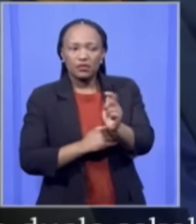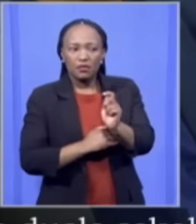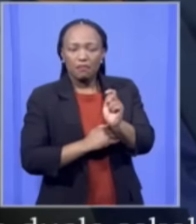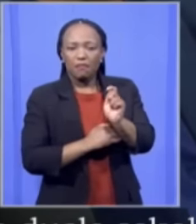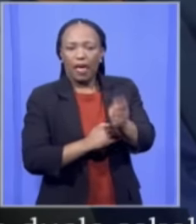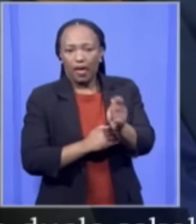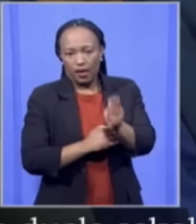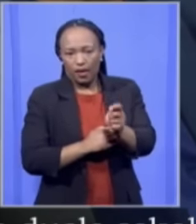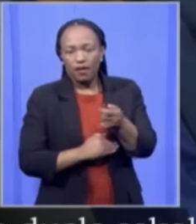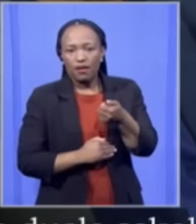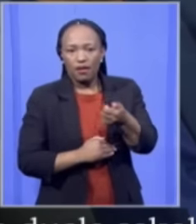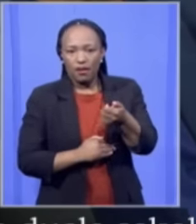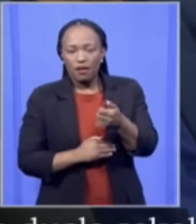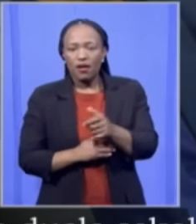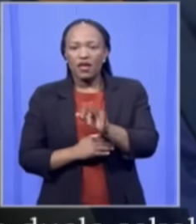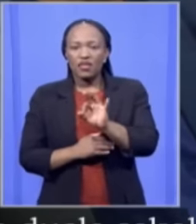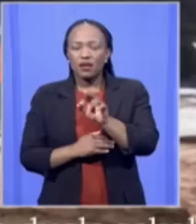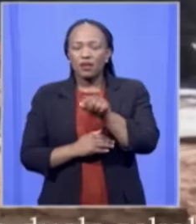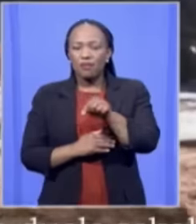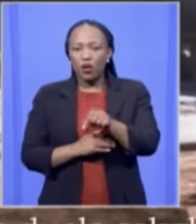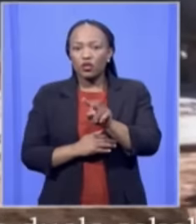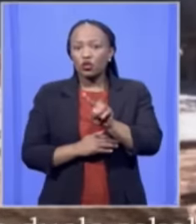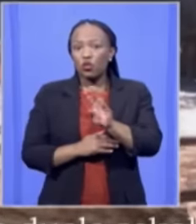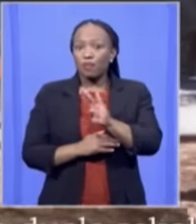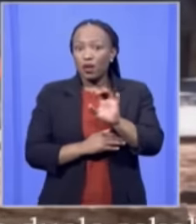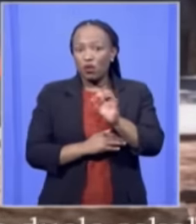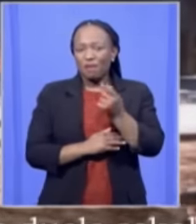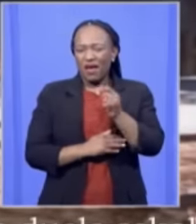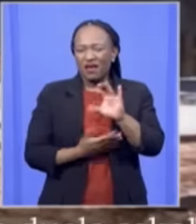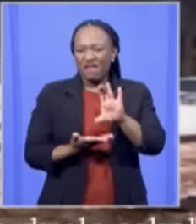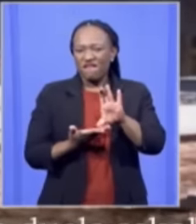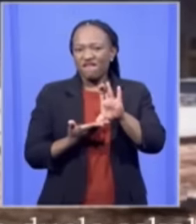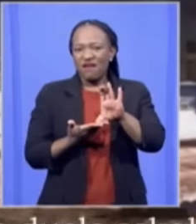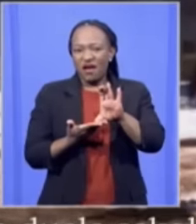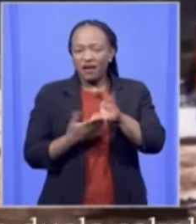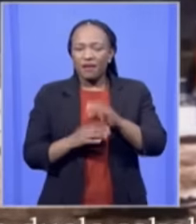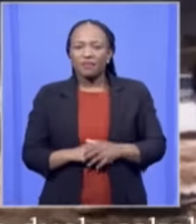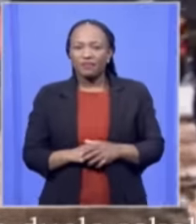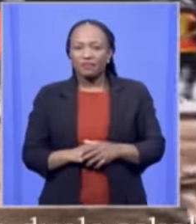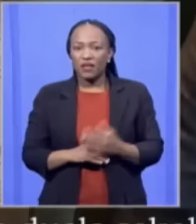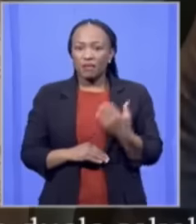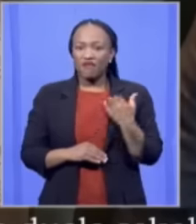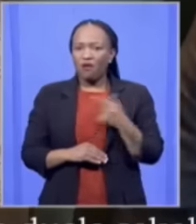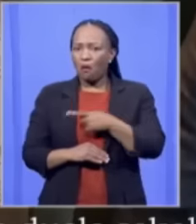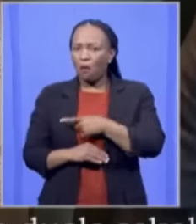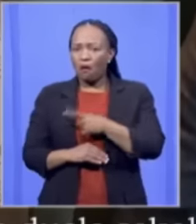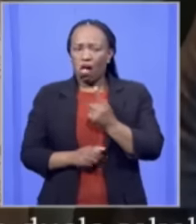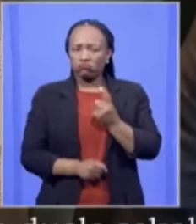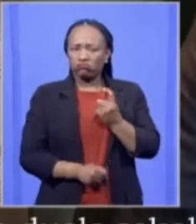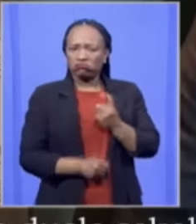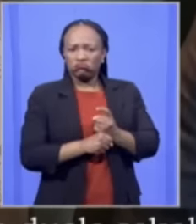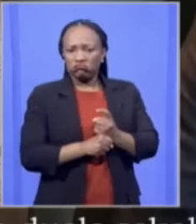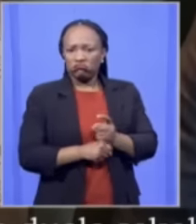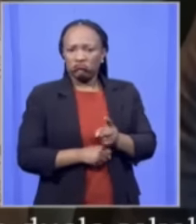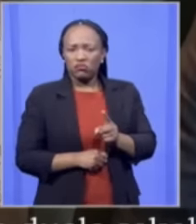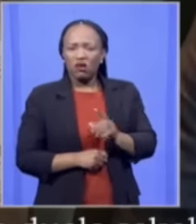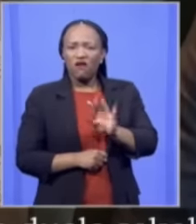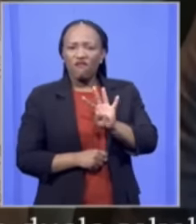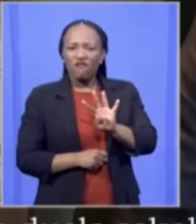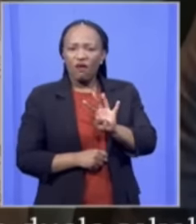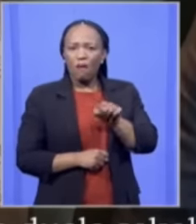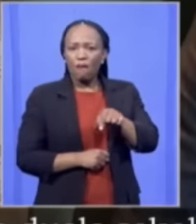of 3.2 billion rands. Toropo e ne gana go duela sekoloto sa go sa le gale sa diranta di le dibilione